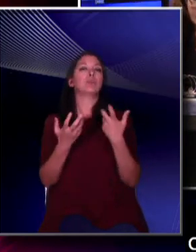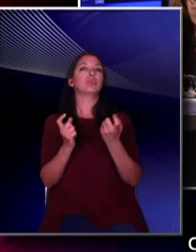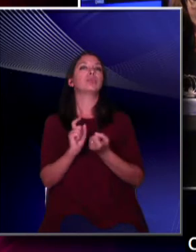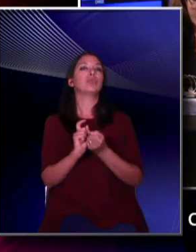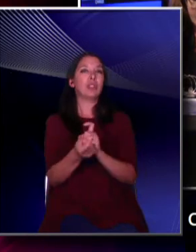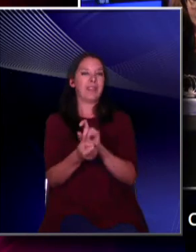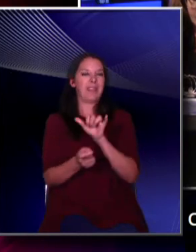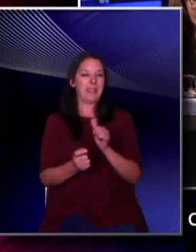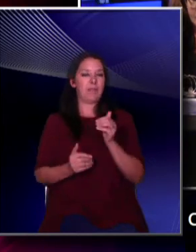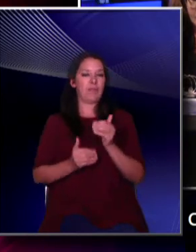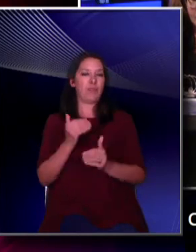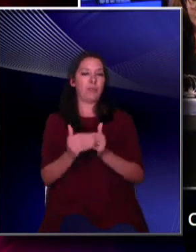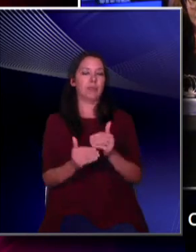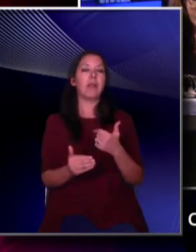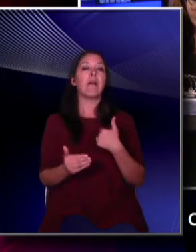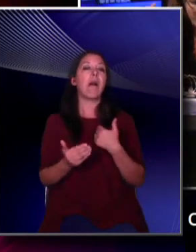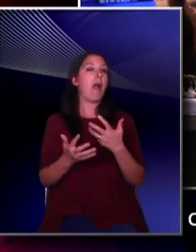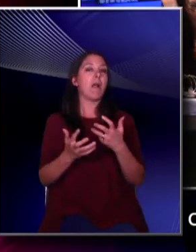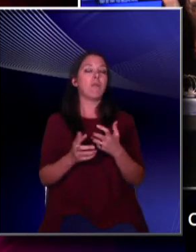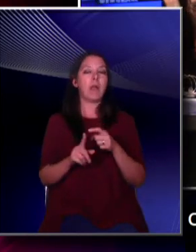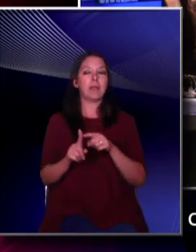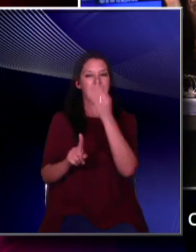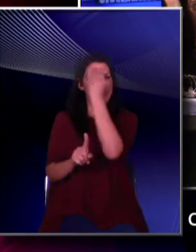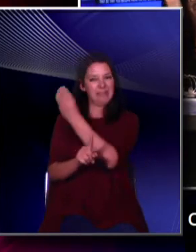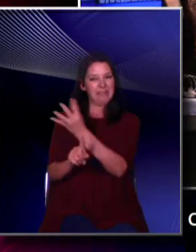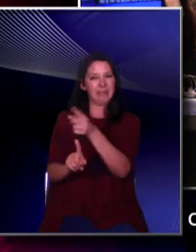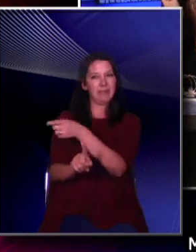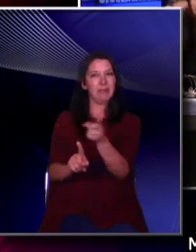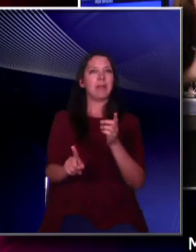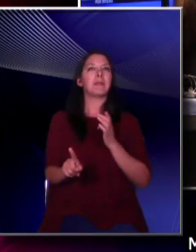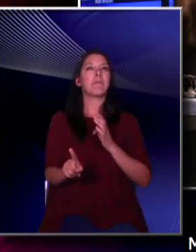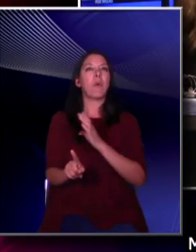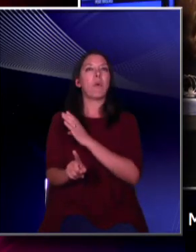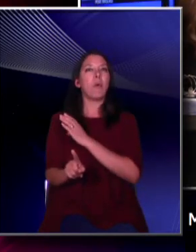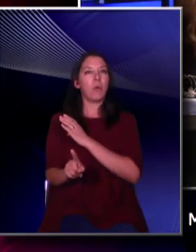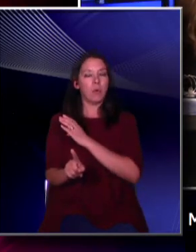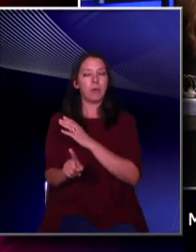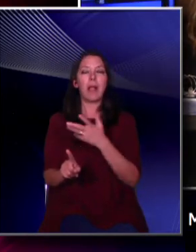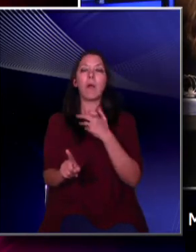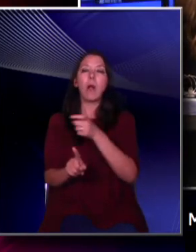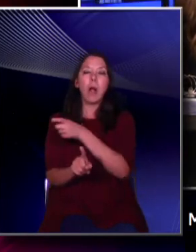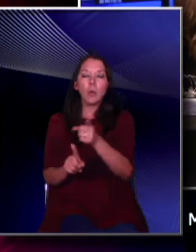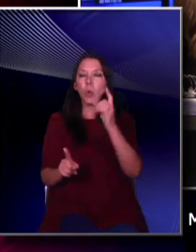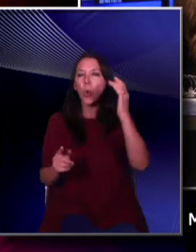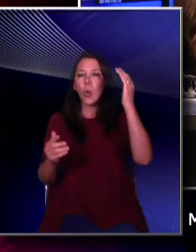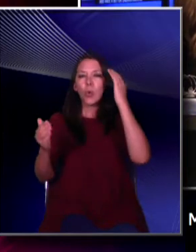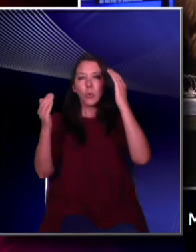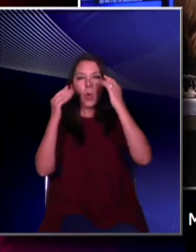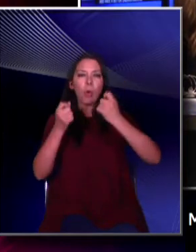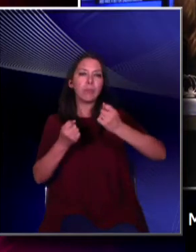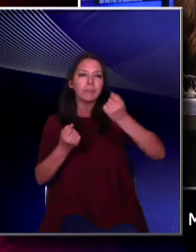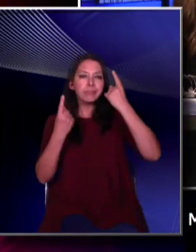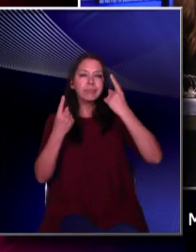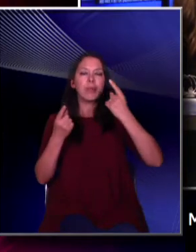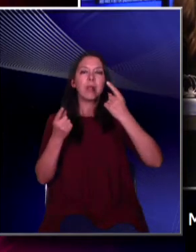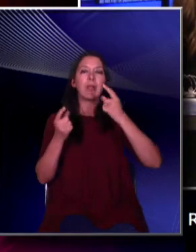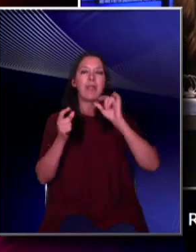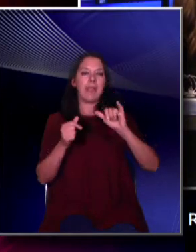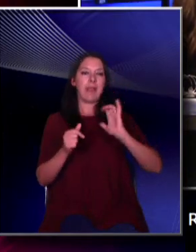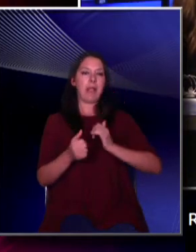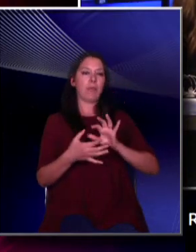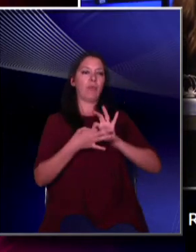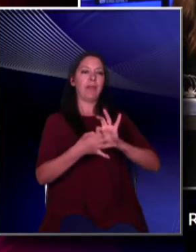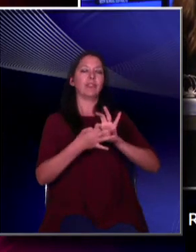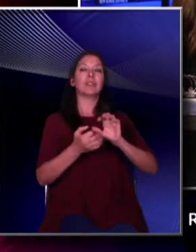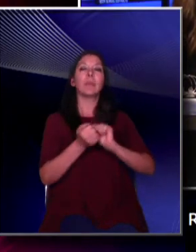you become more informed and more involved and have a better understanding of our relationships with school